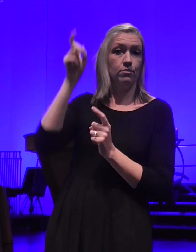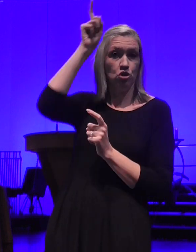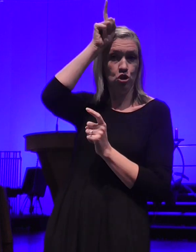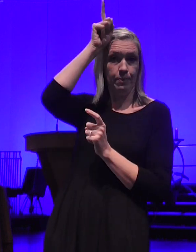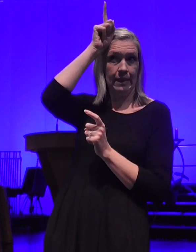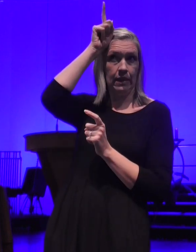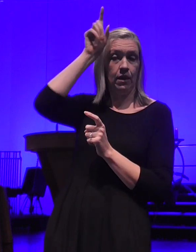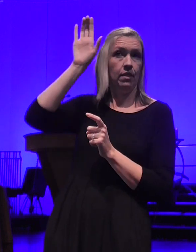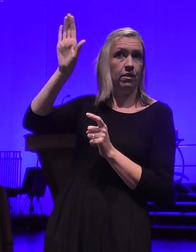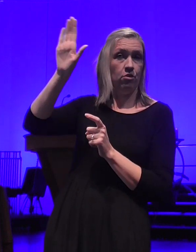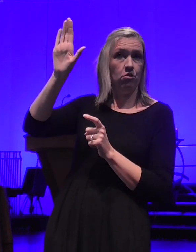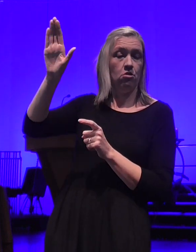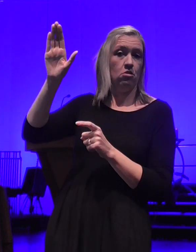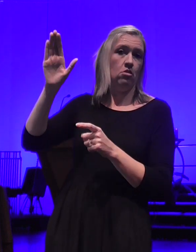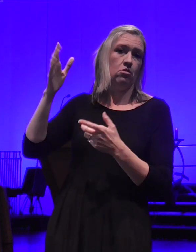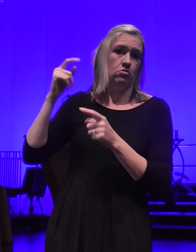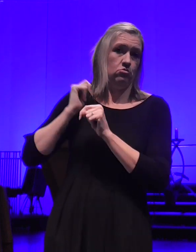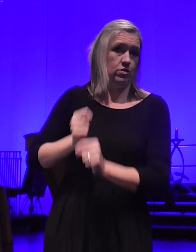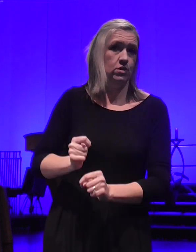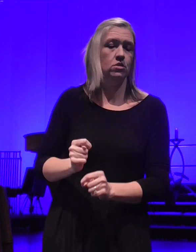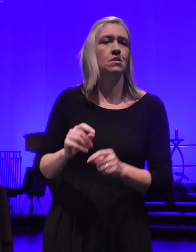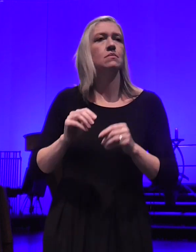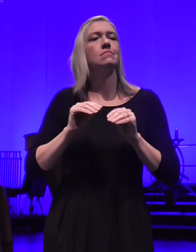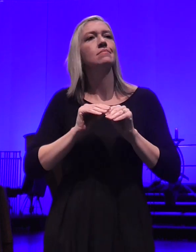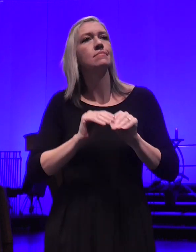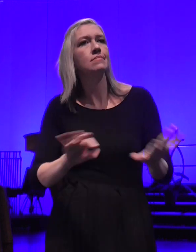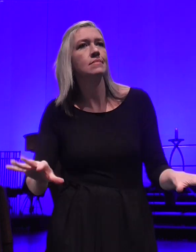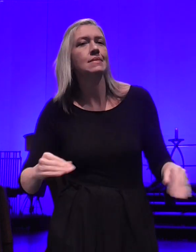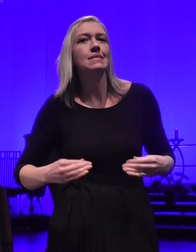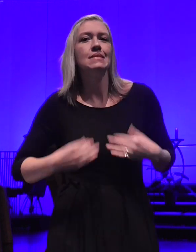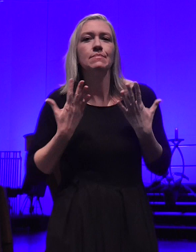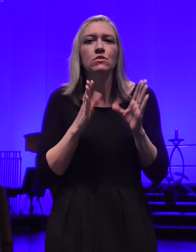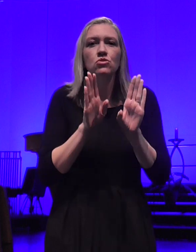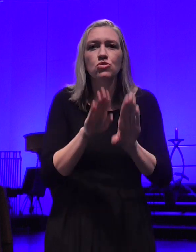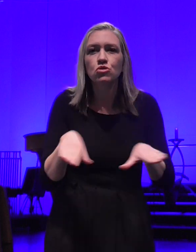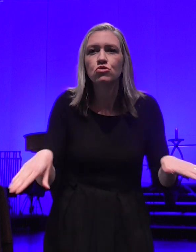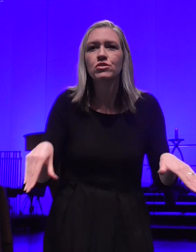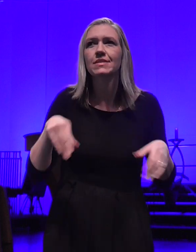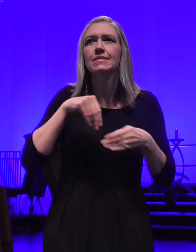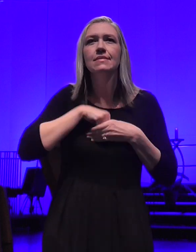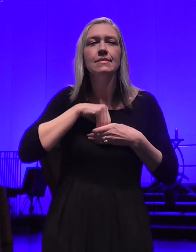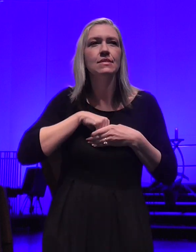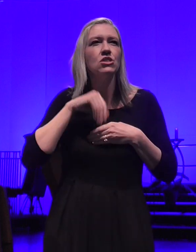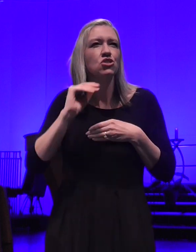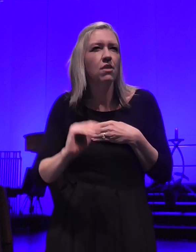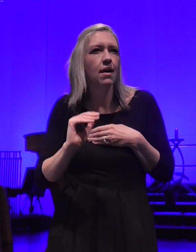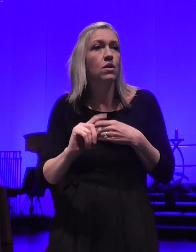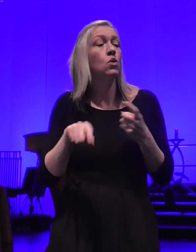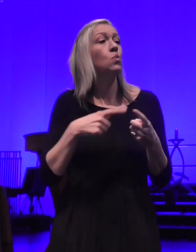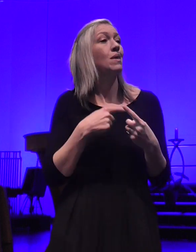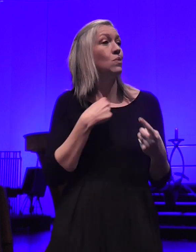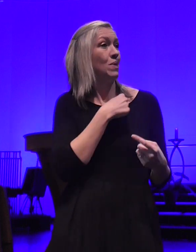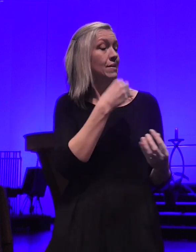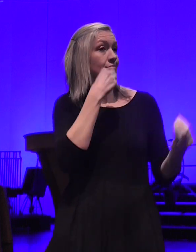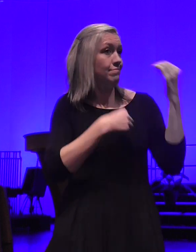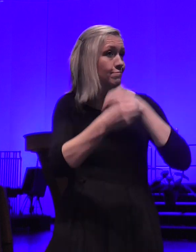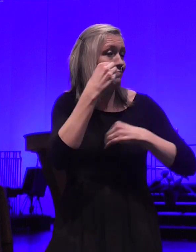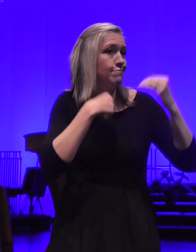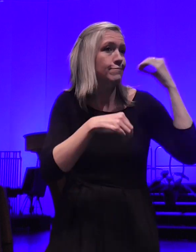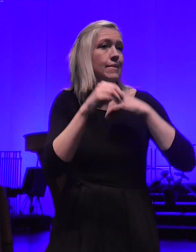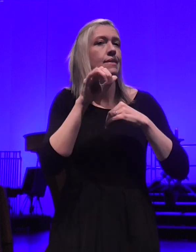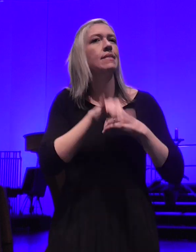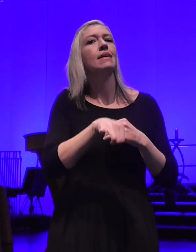about inspiring the enchantment of children and the child within. When we eat so much and feast, it's